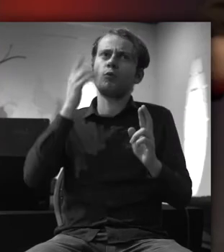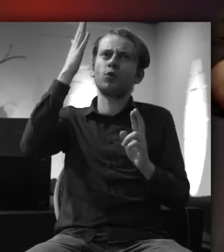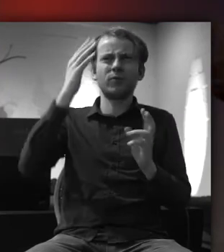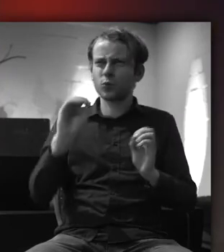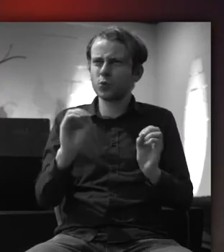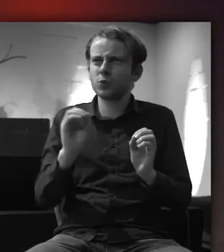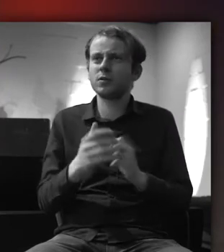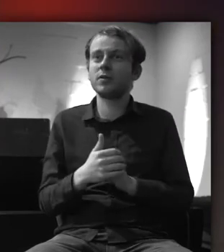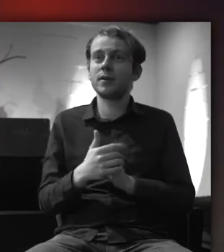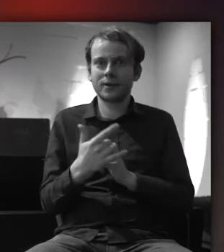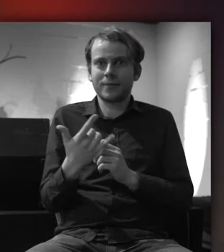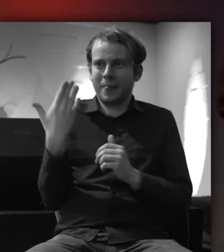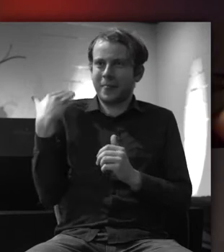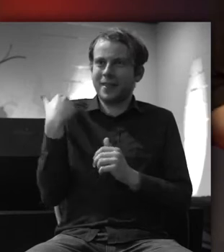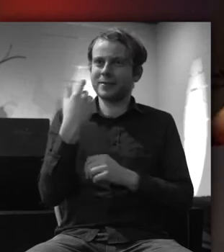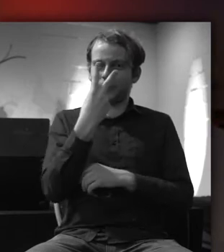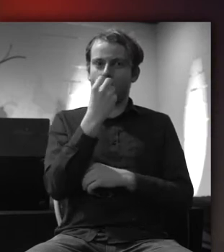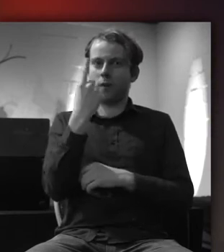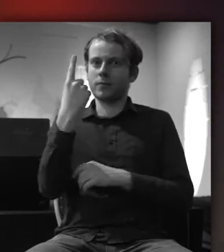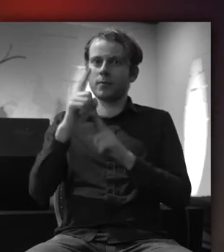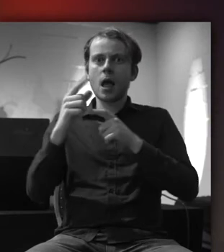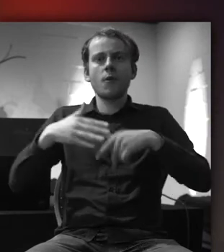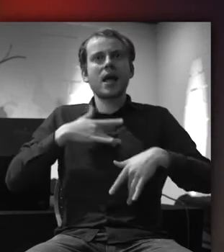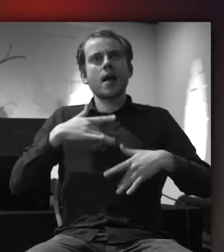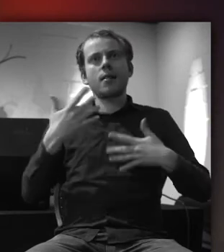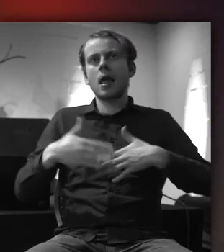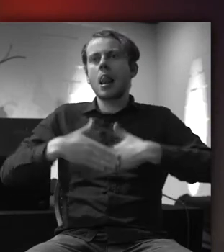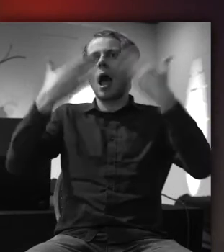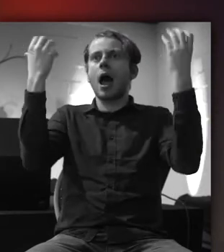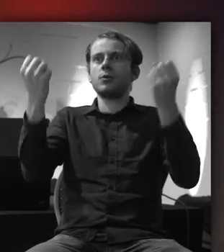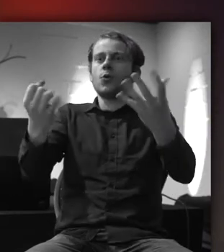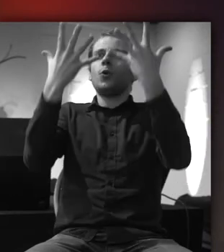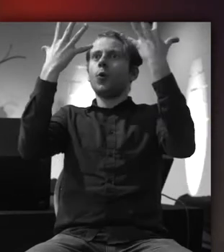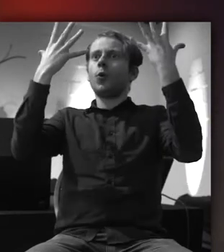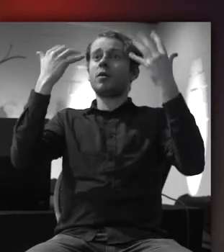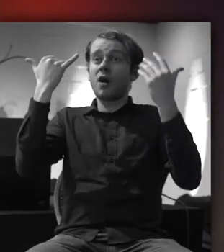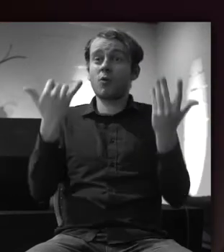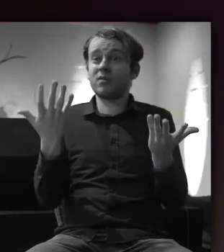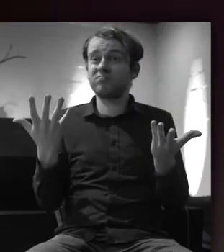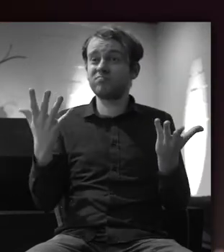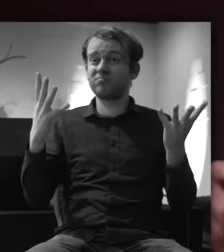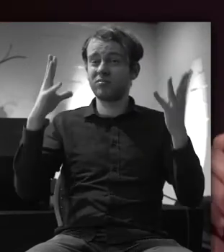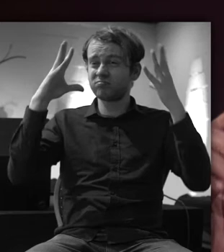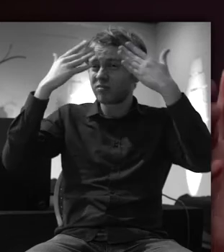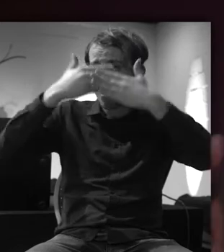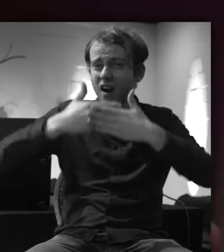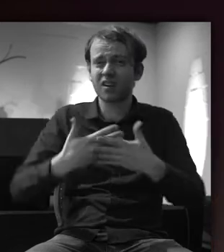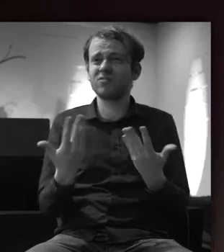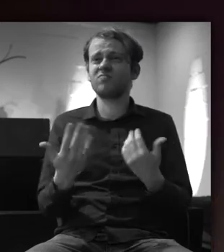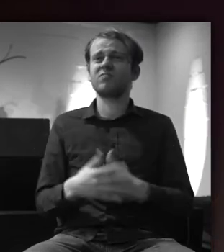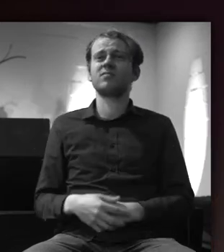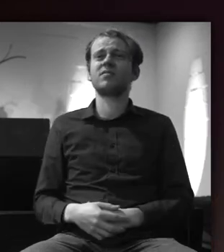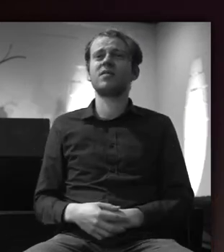doesn't see it. For him, everything is black. For me, this was a very inspiring and very eye-enlightening and